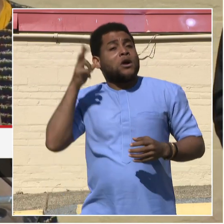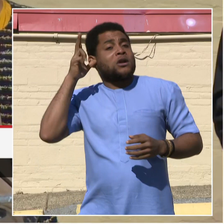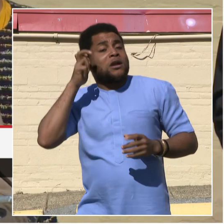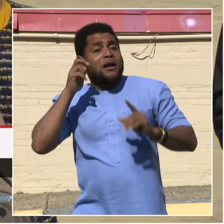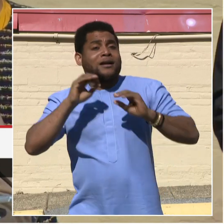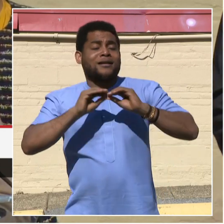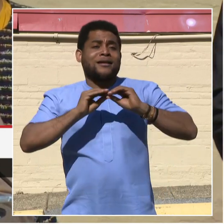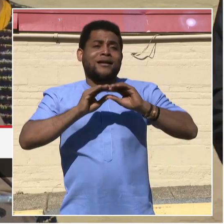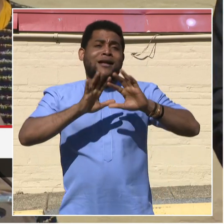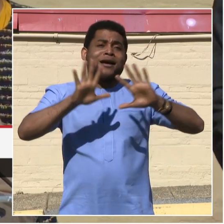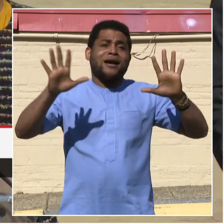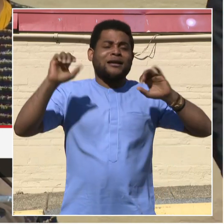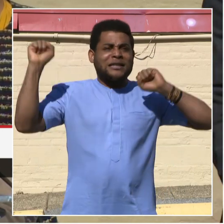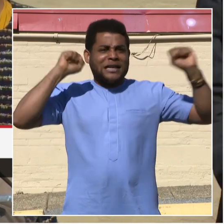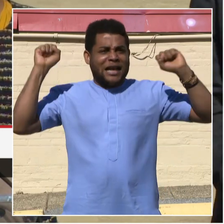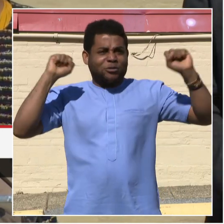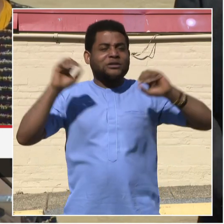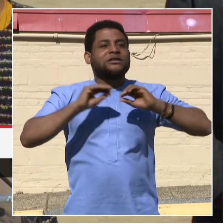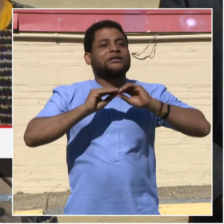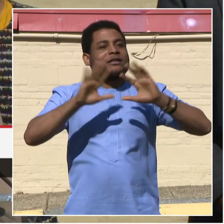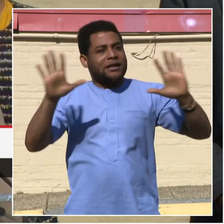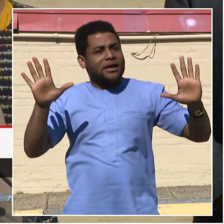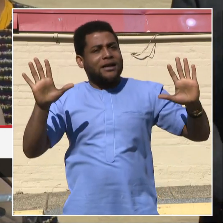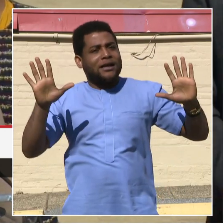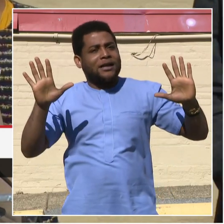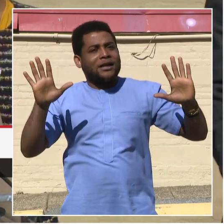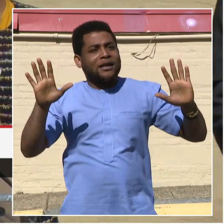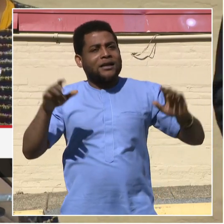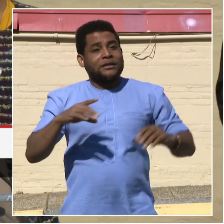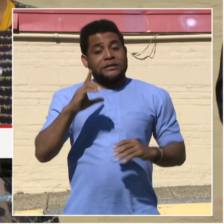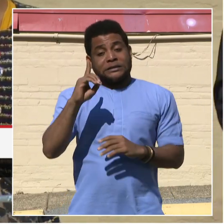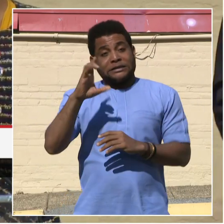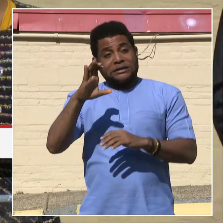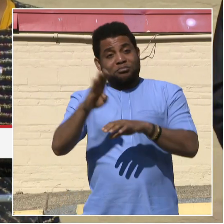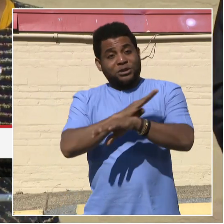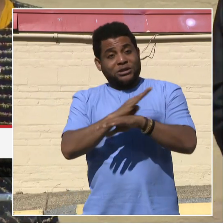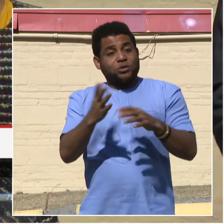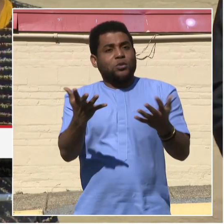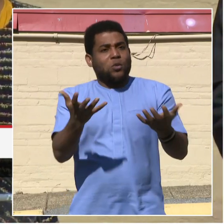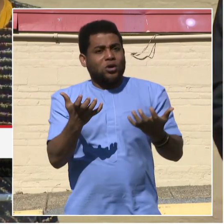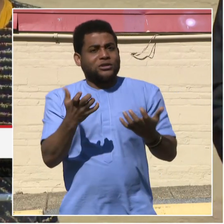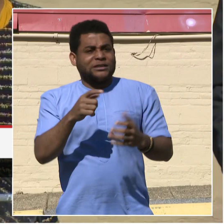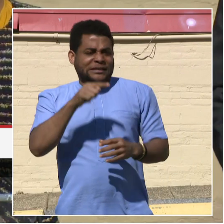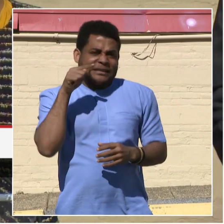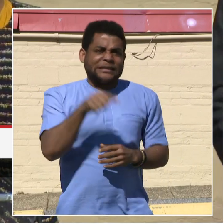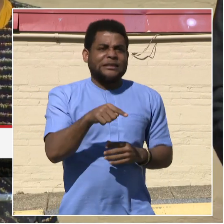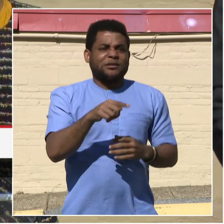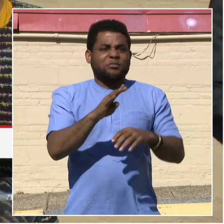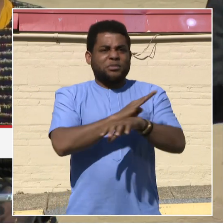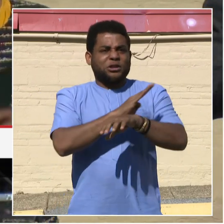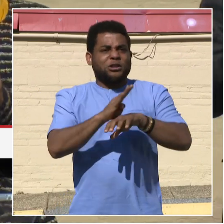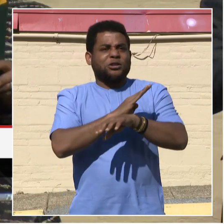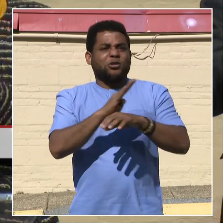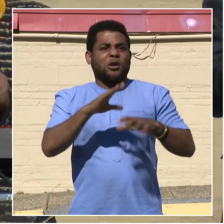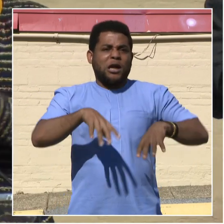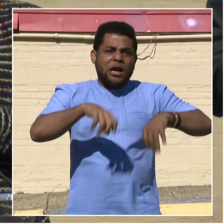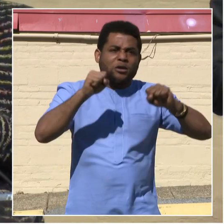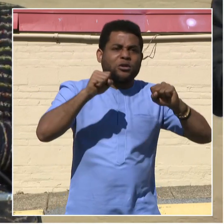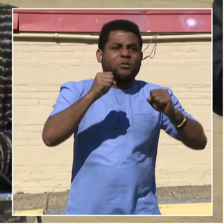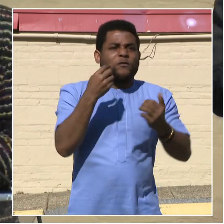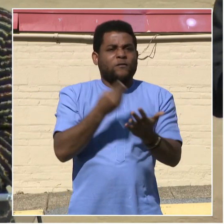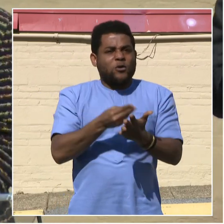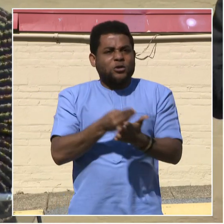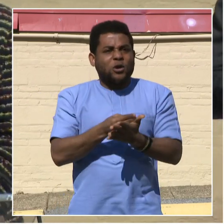DC businesses want this commercial property acquisition fund. Some